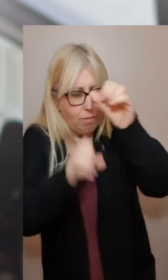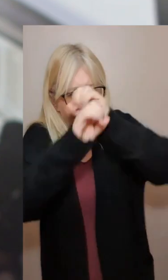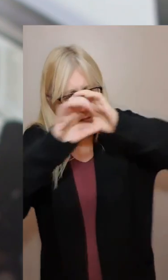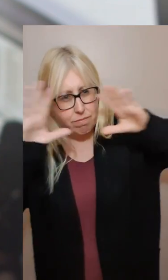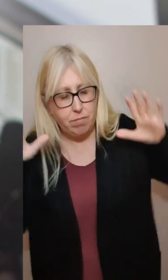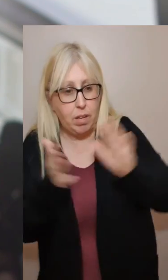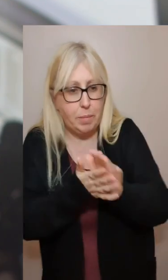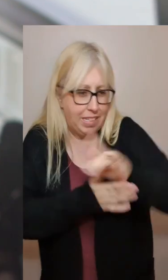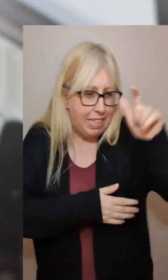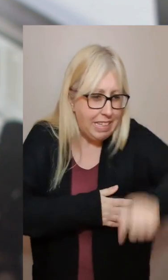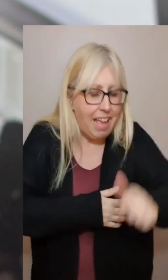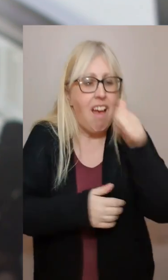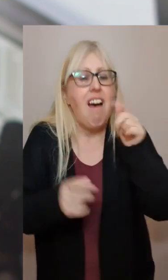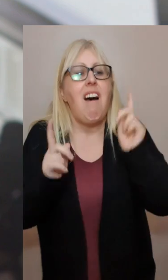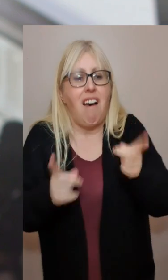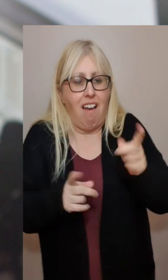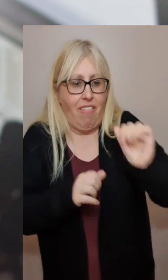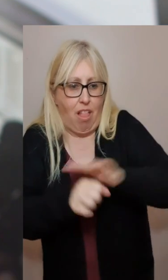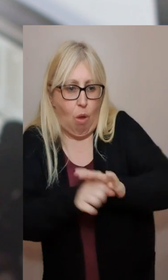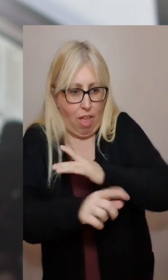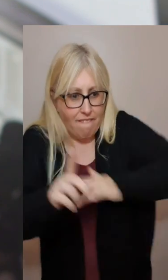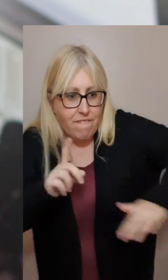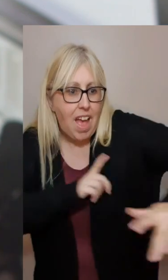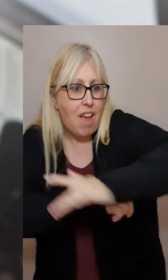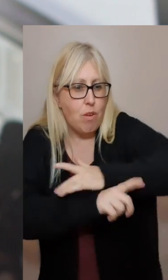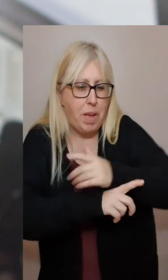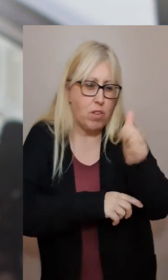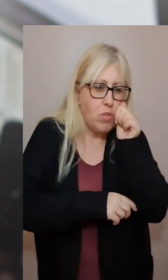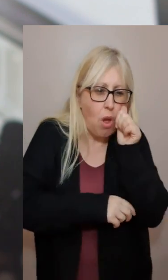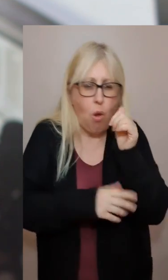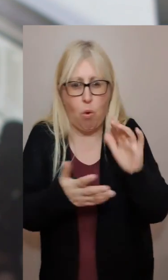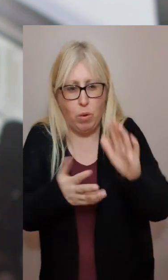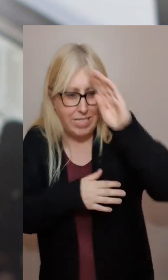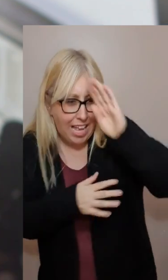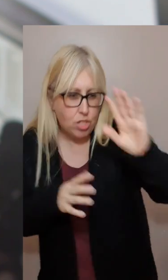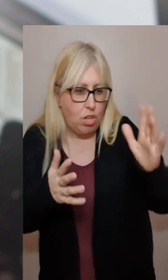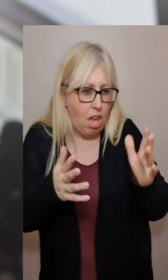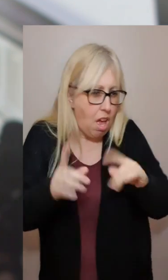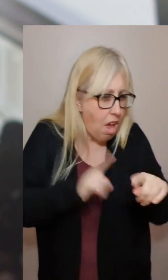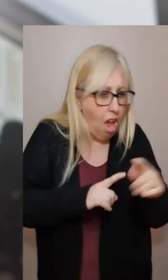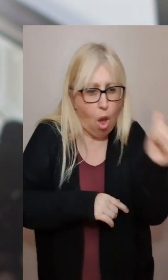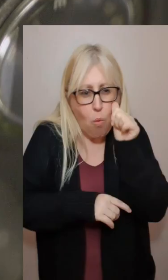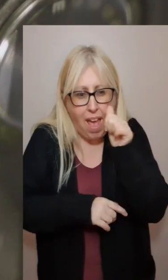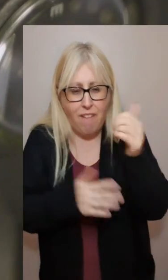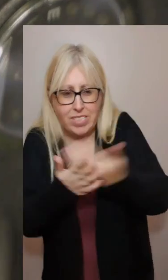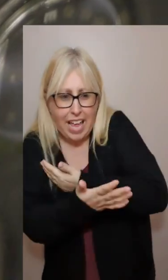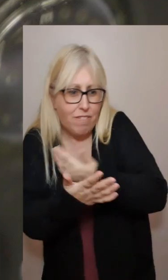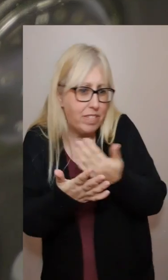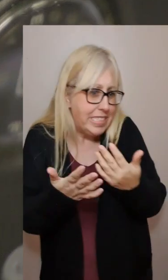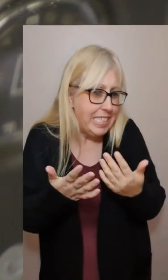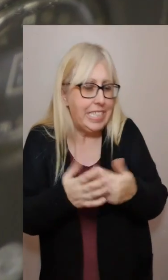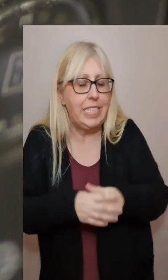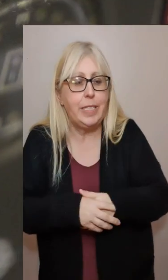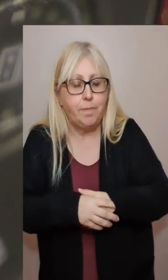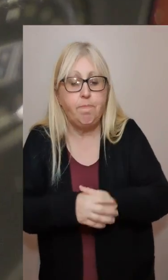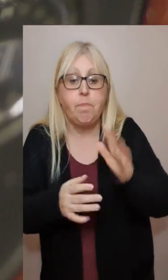a client is of their local environment, and if they have if they're aware of their safety issues. And at the